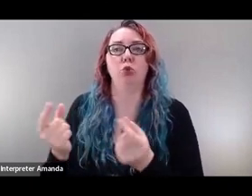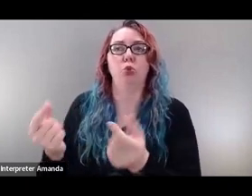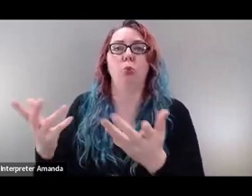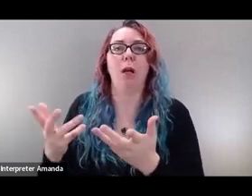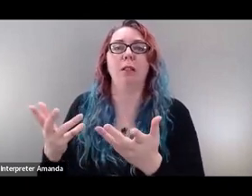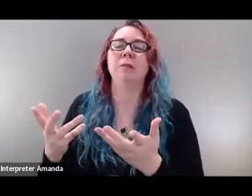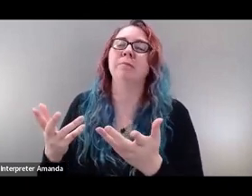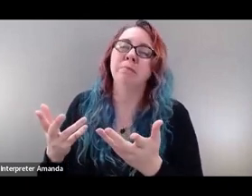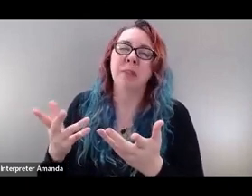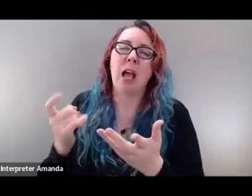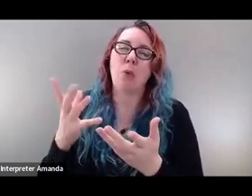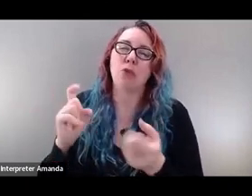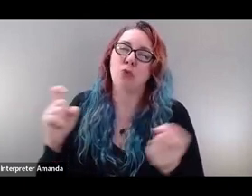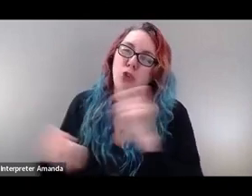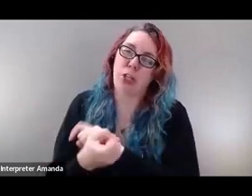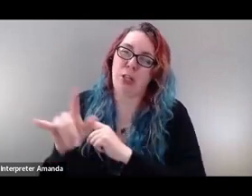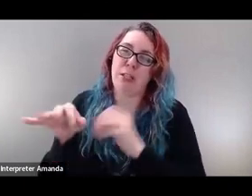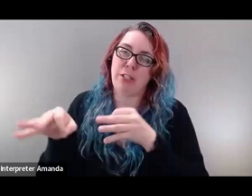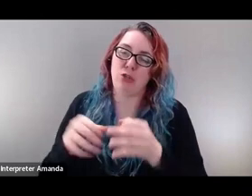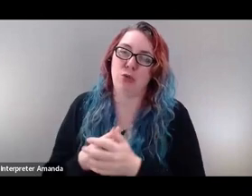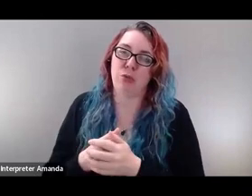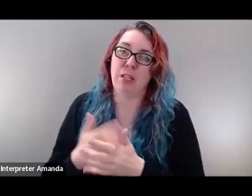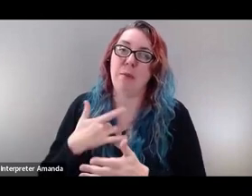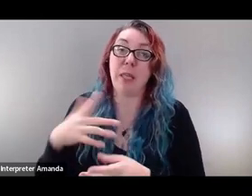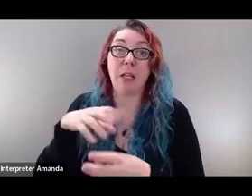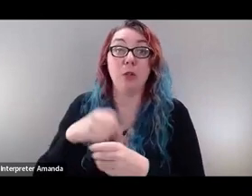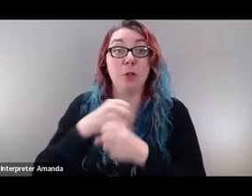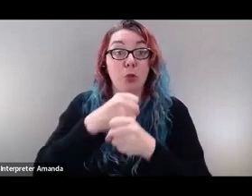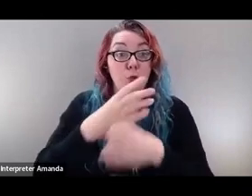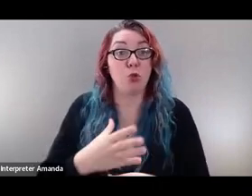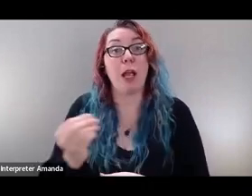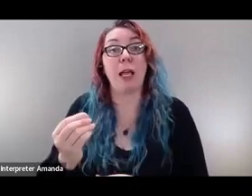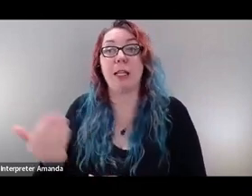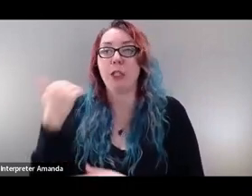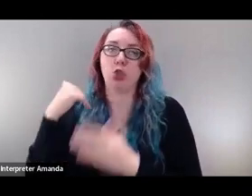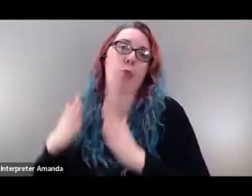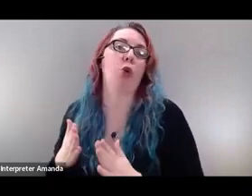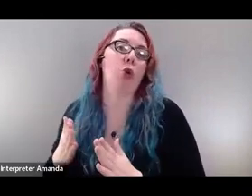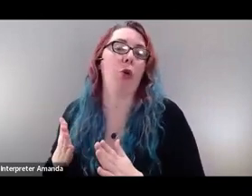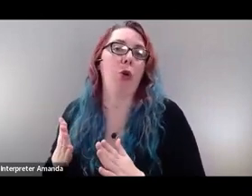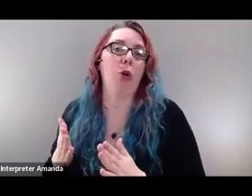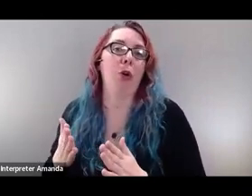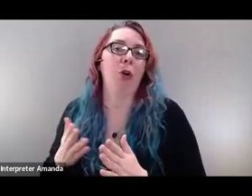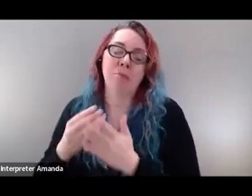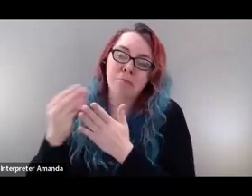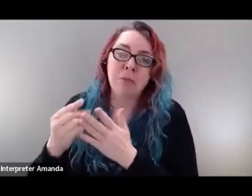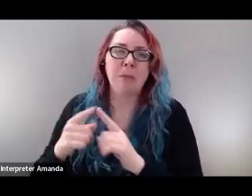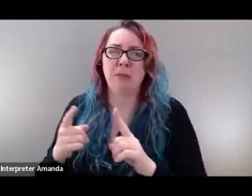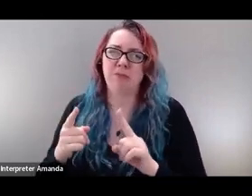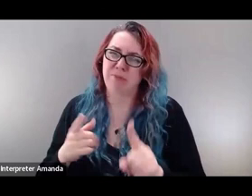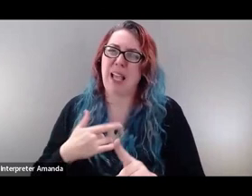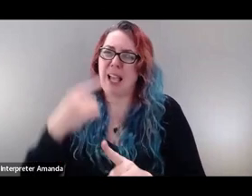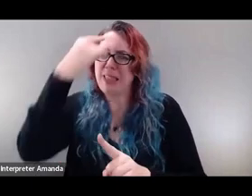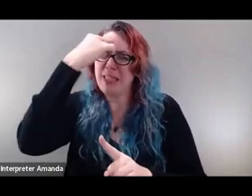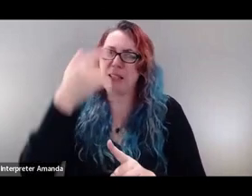or a consumer. And I would like to see that expanded to being creators and engagers. Because I think that, you know, you can engage